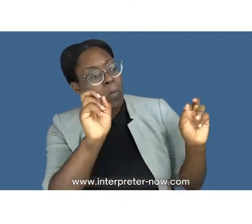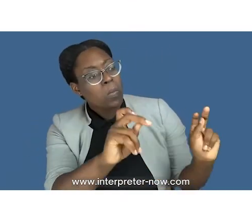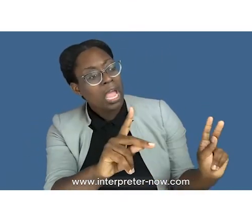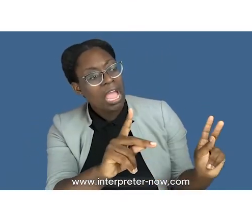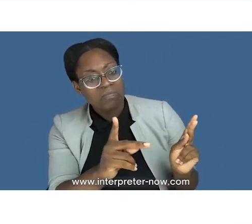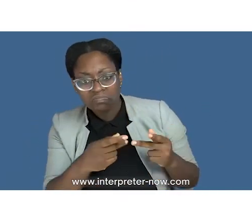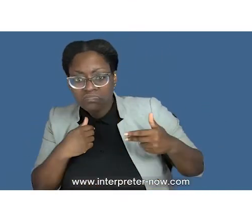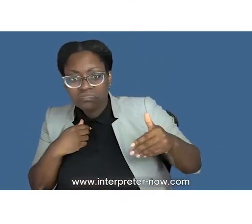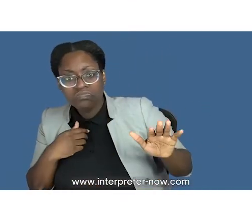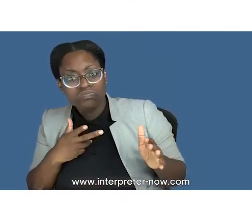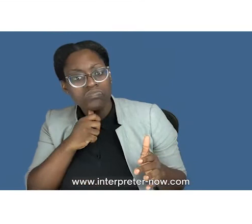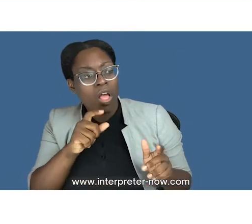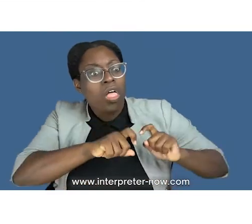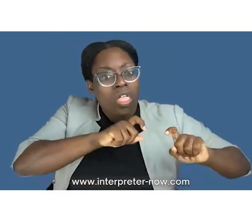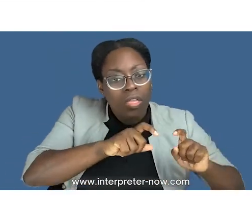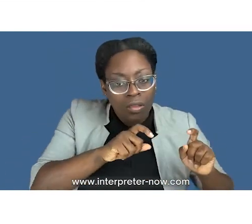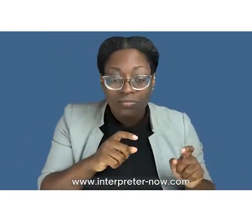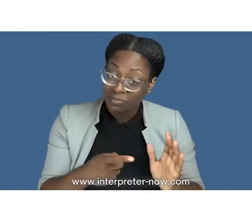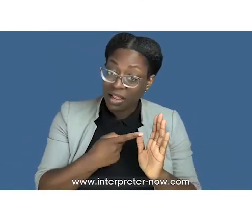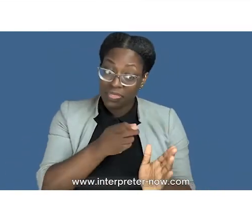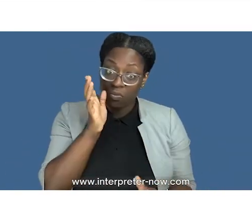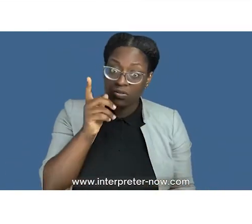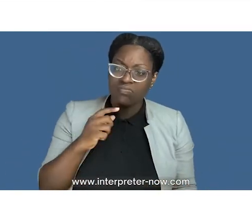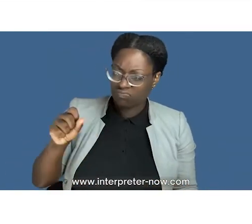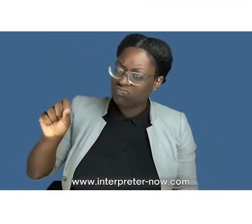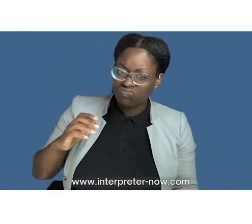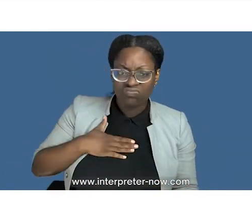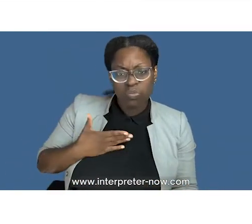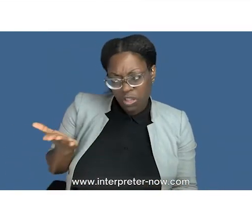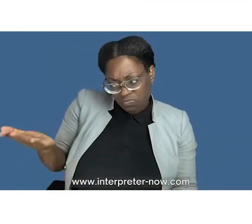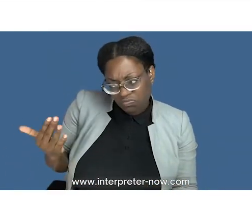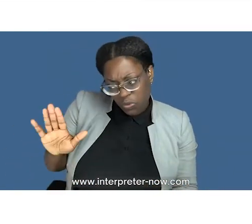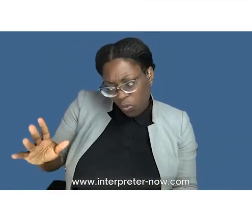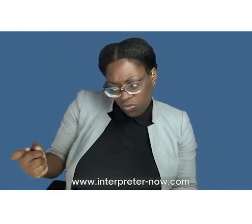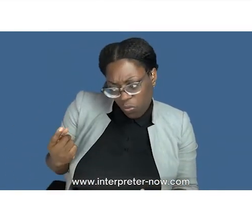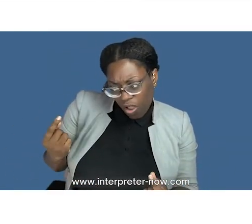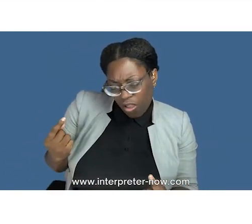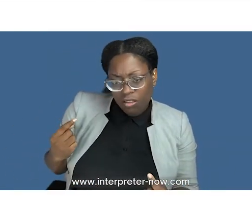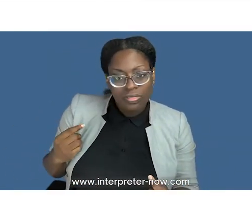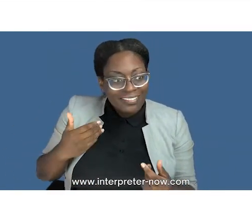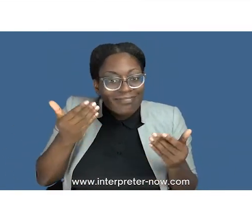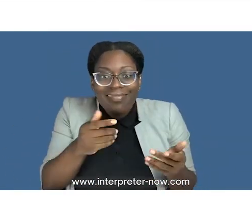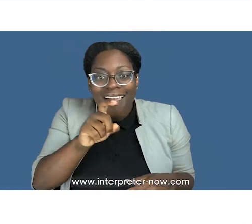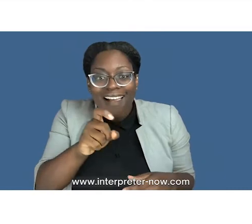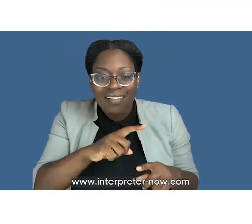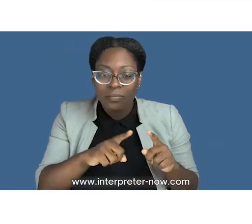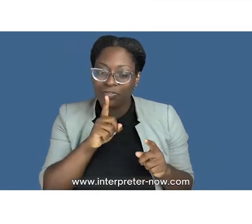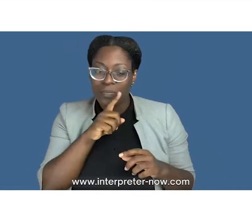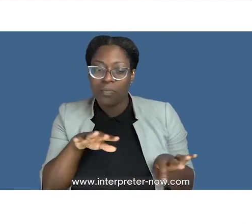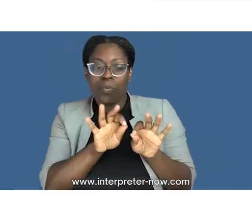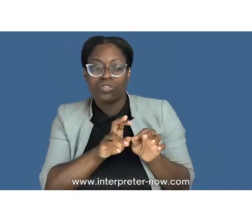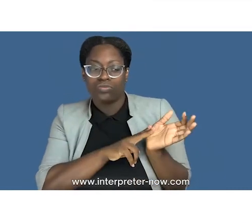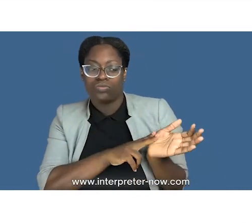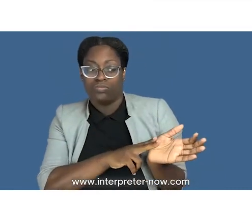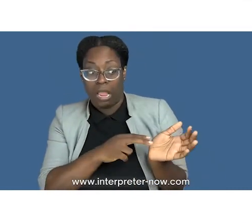So rather than making an assumption that people aren't open to sharing their experience, you can ask if they're